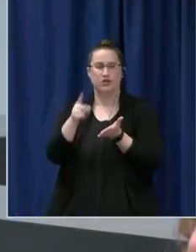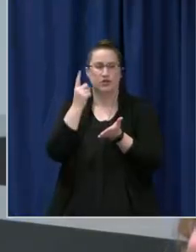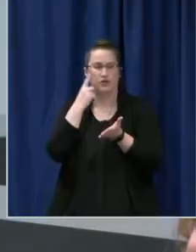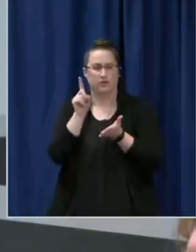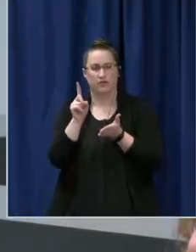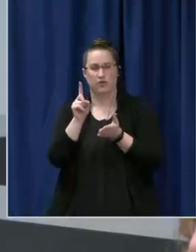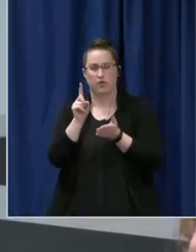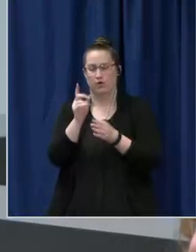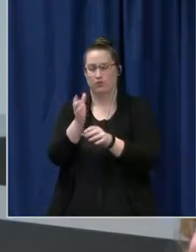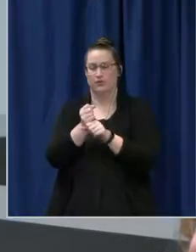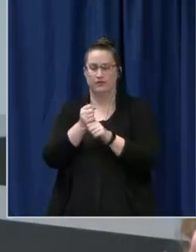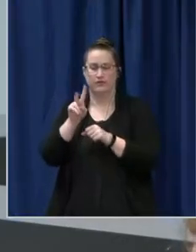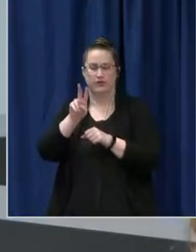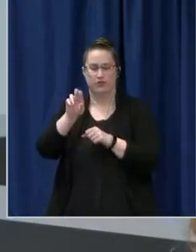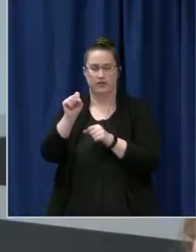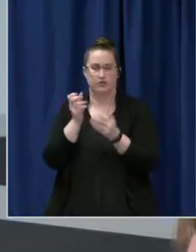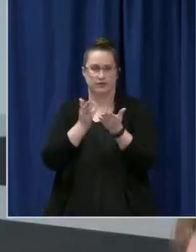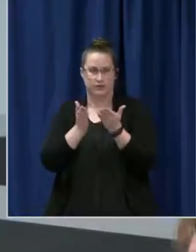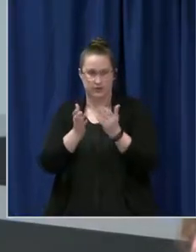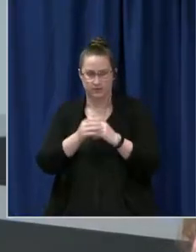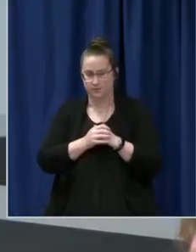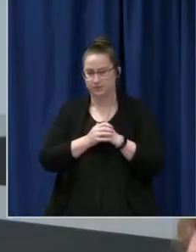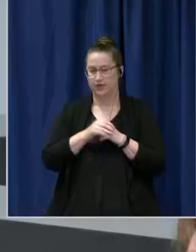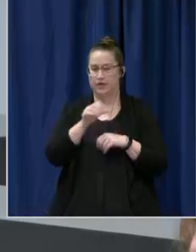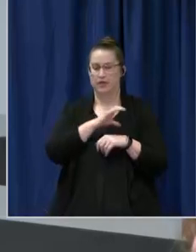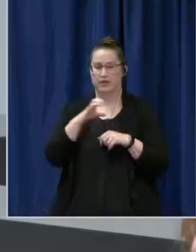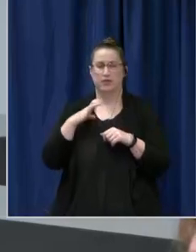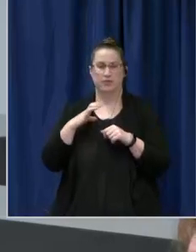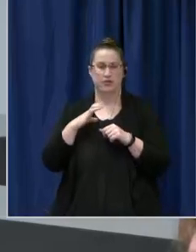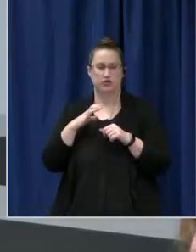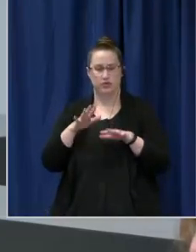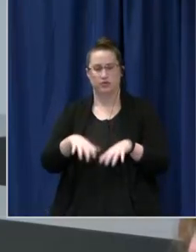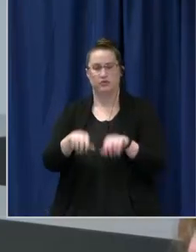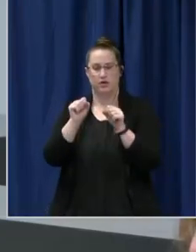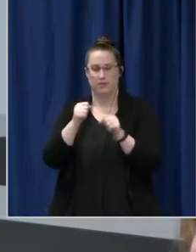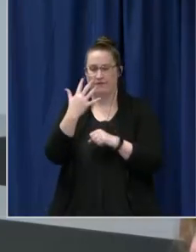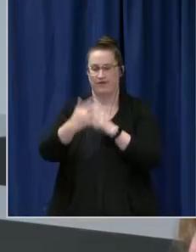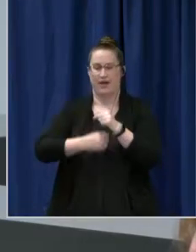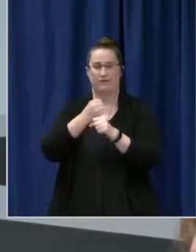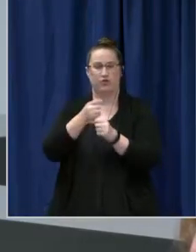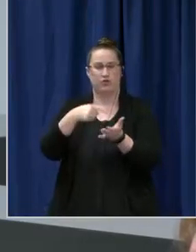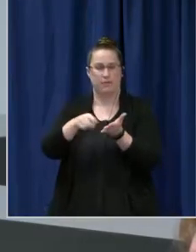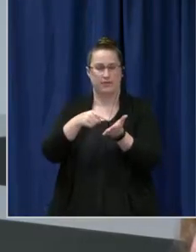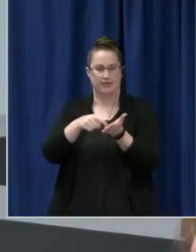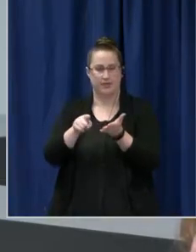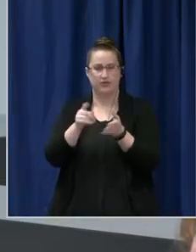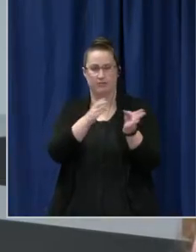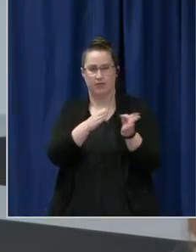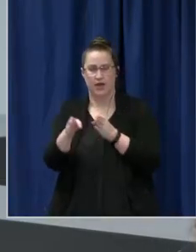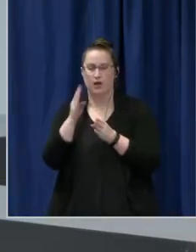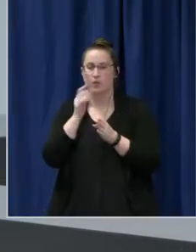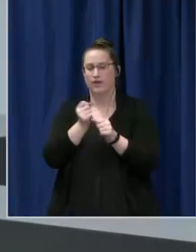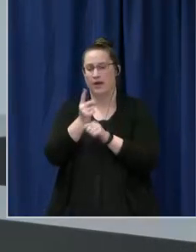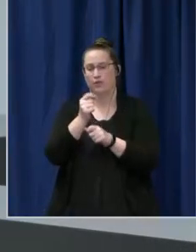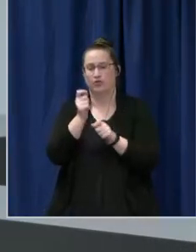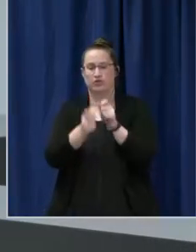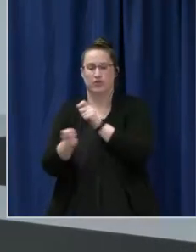relay service. The Commission adopted a five-year compensation plan with annual adjustments for